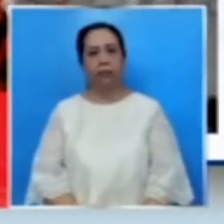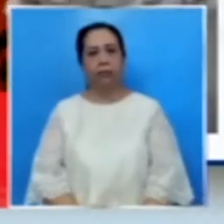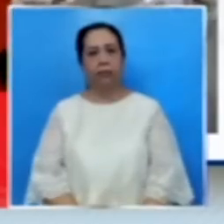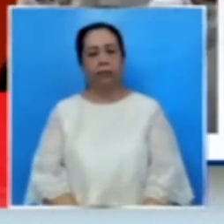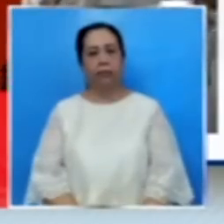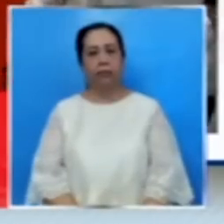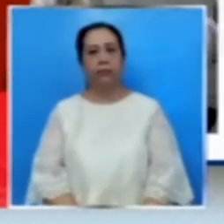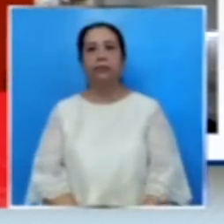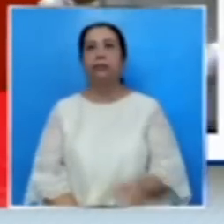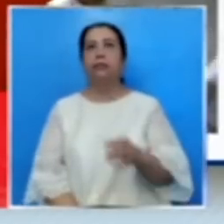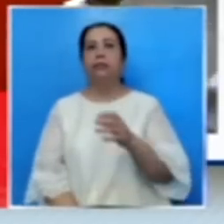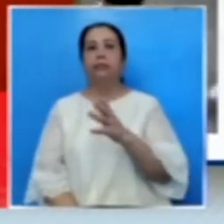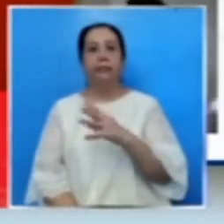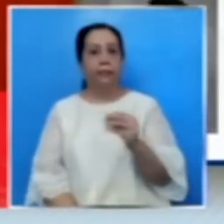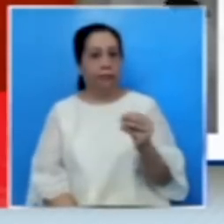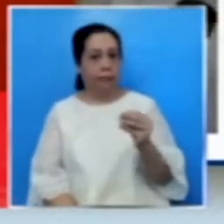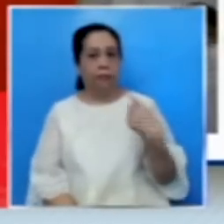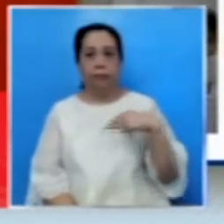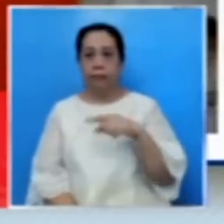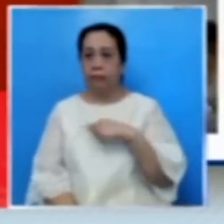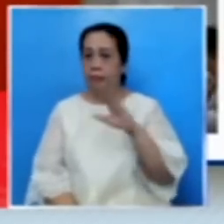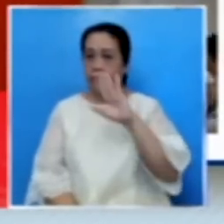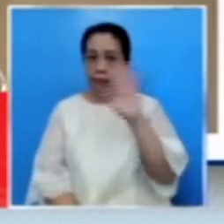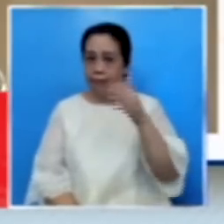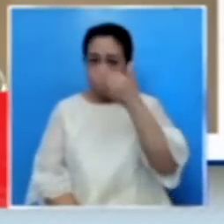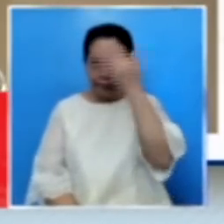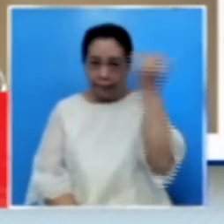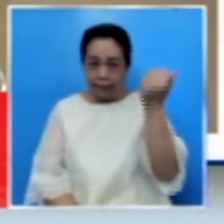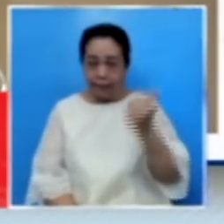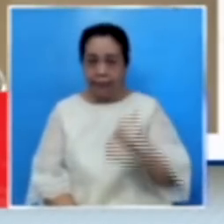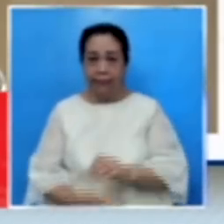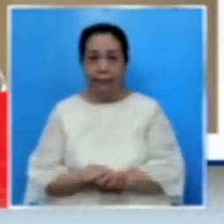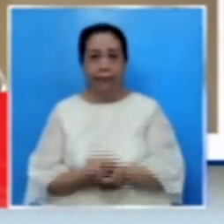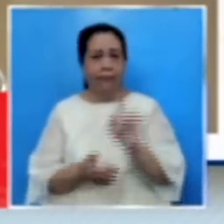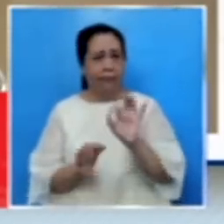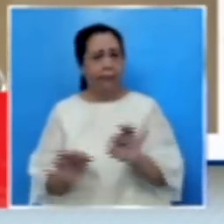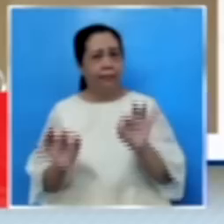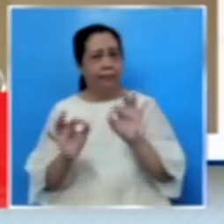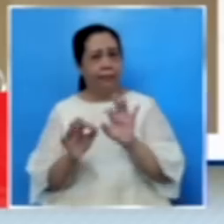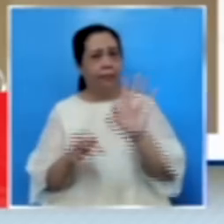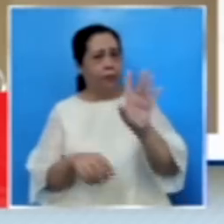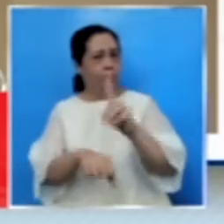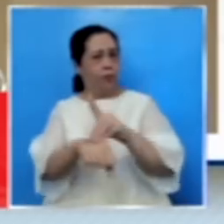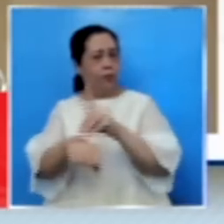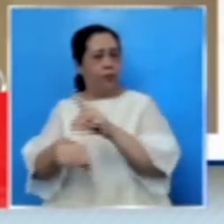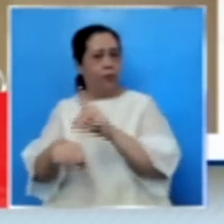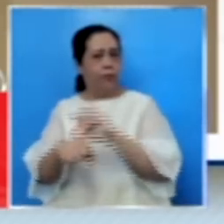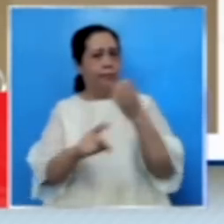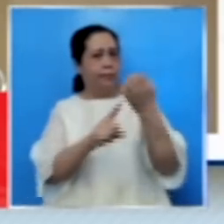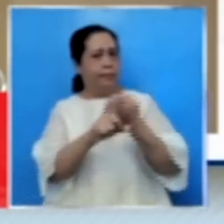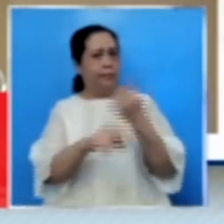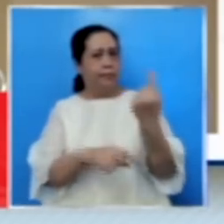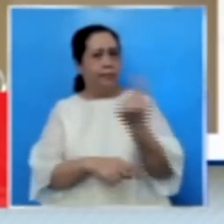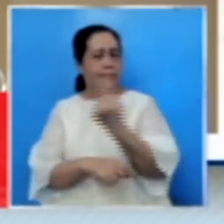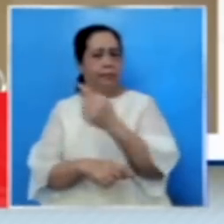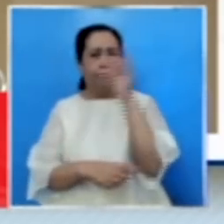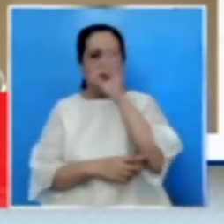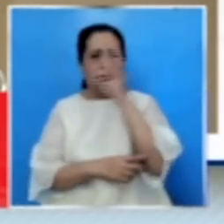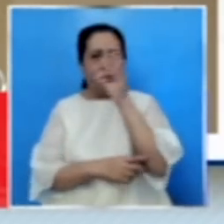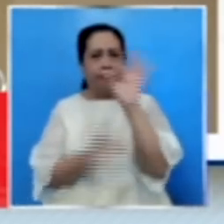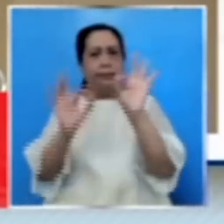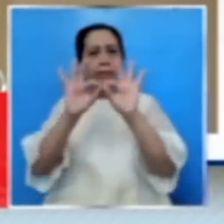And we should never forget that it is the duty of each Filipino